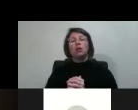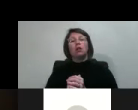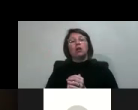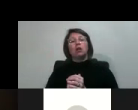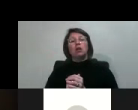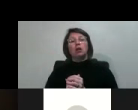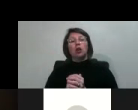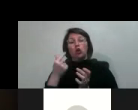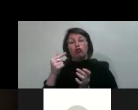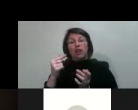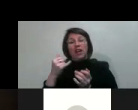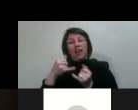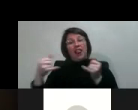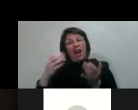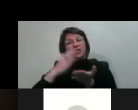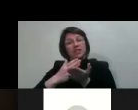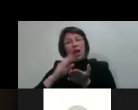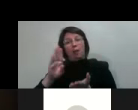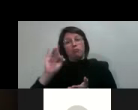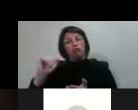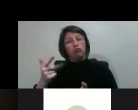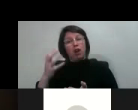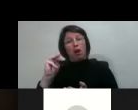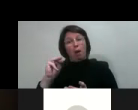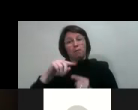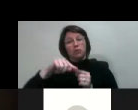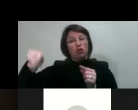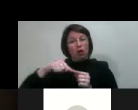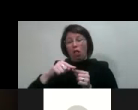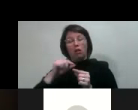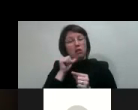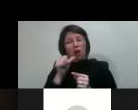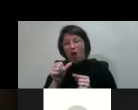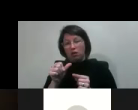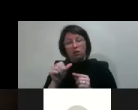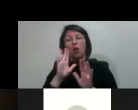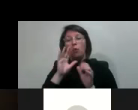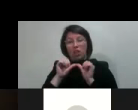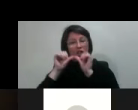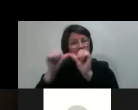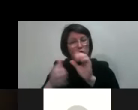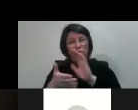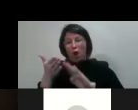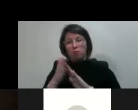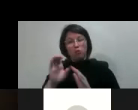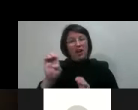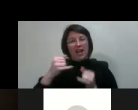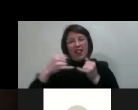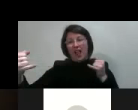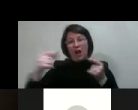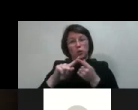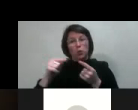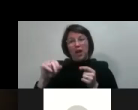stopping the green line at Brigham Circle as was originally proposed. The E line will continue to operate all the way to Heath Street. So